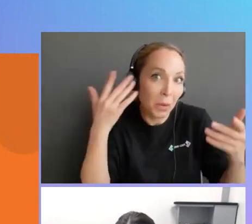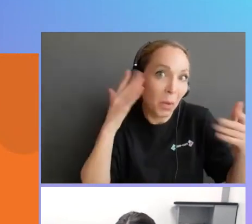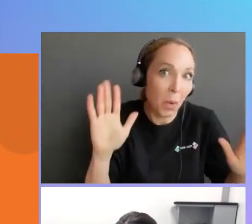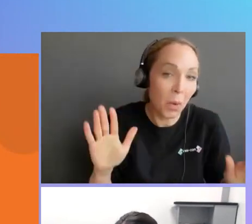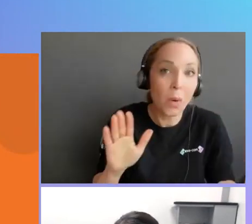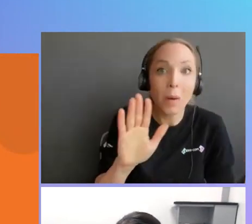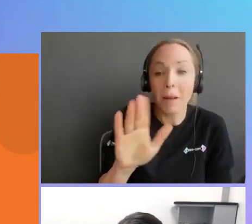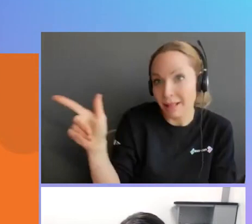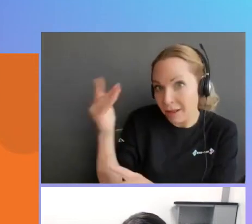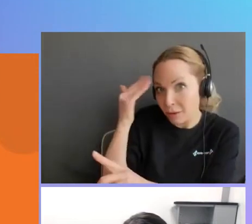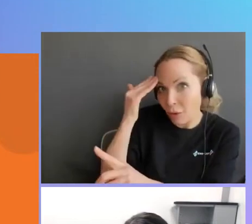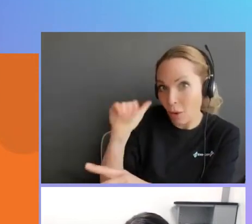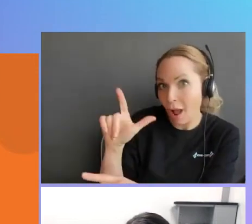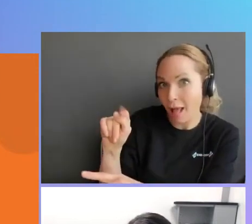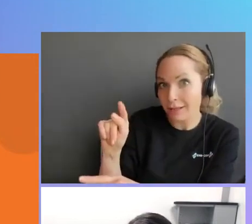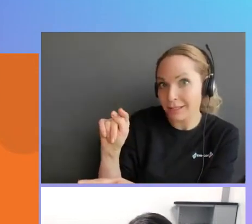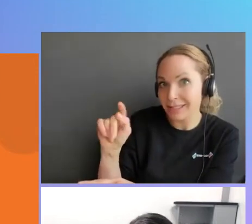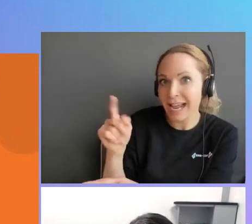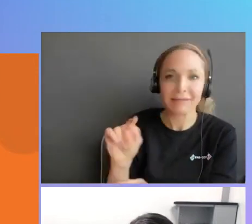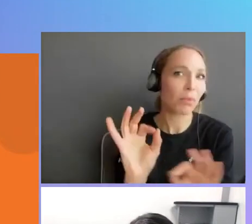known.